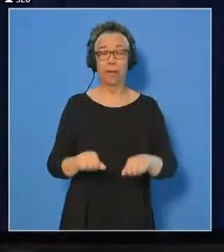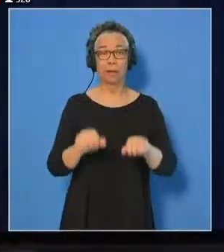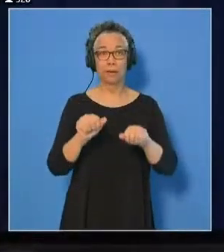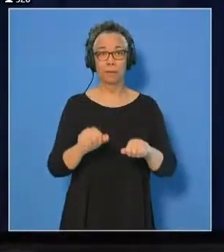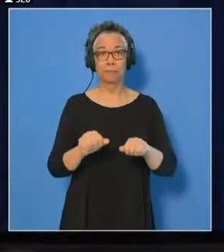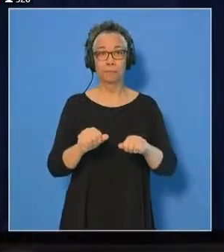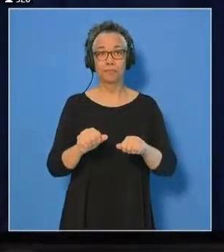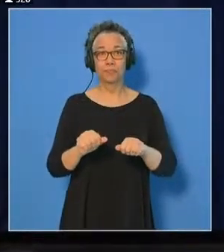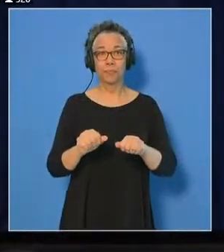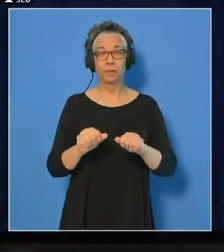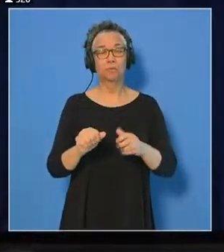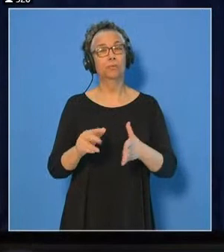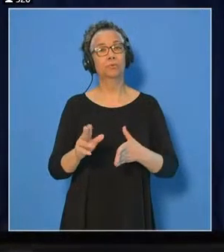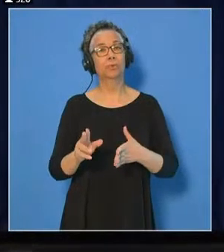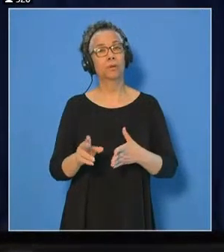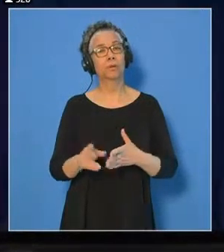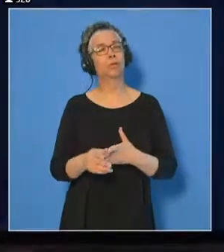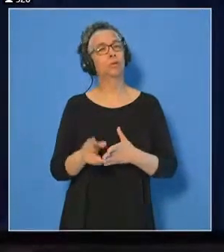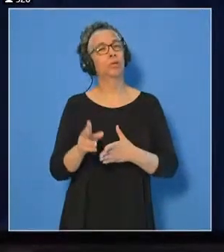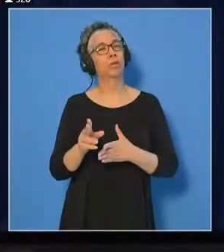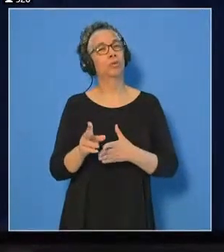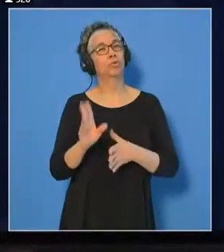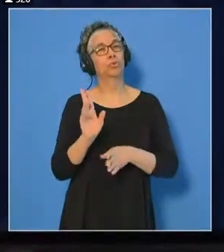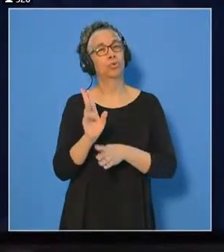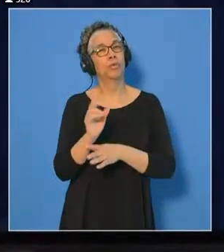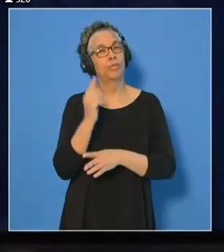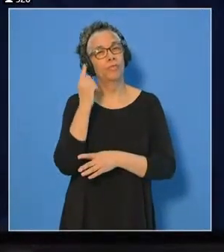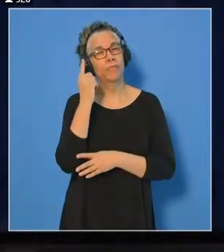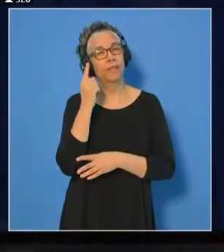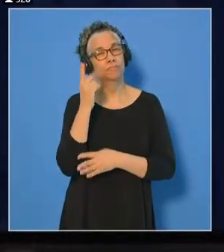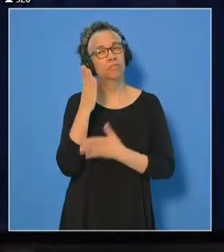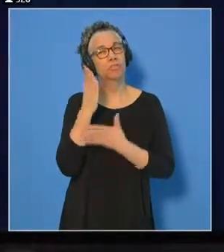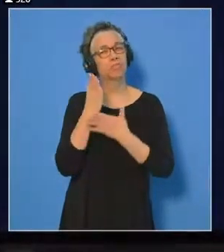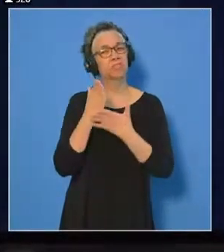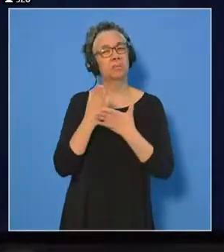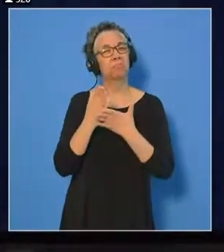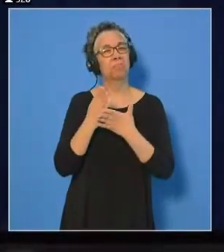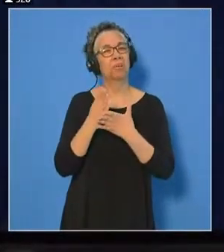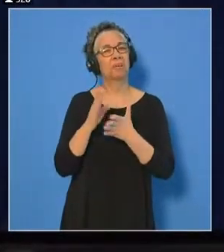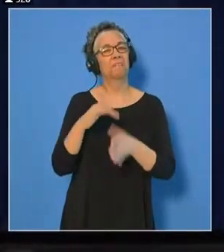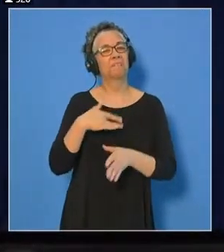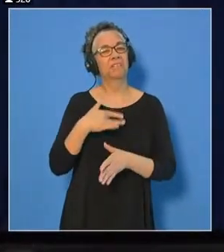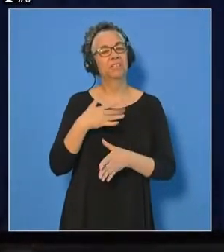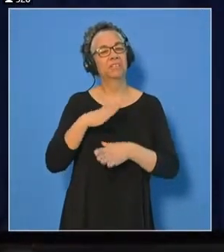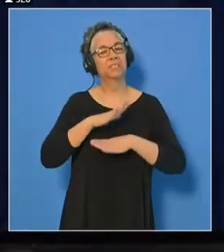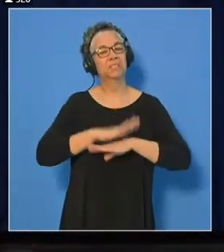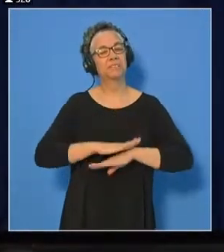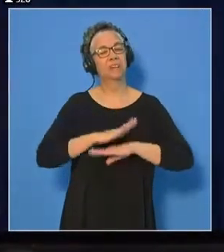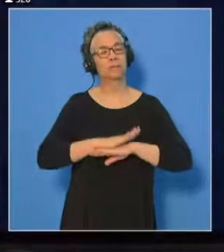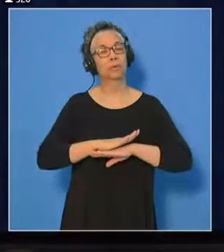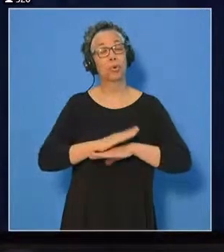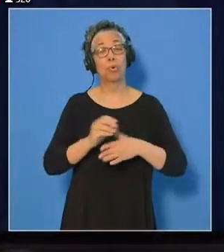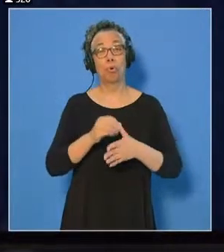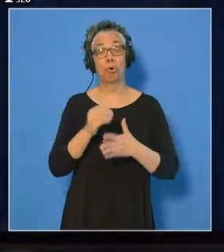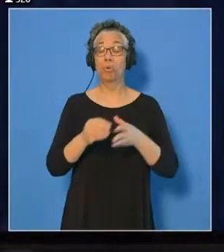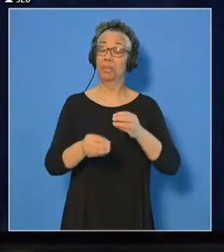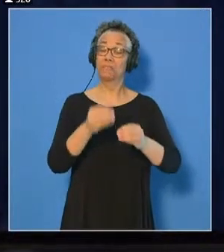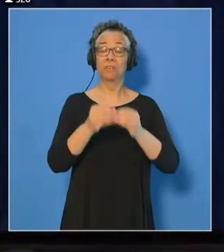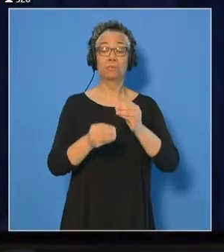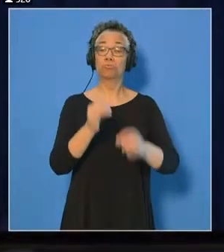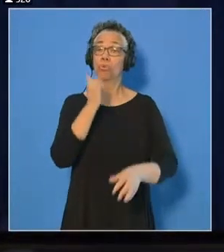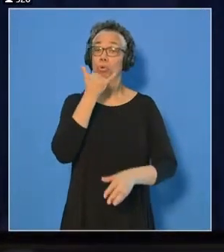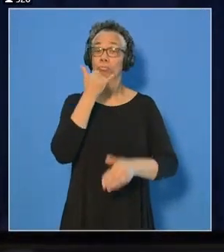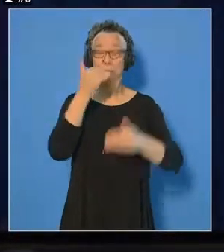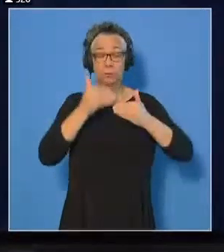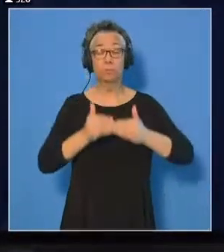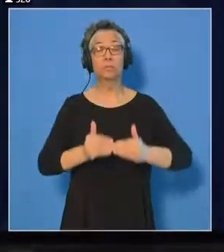to extract that pound of flesh that some may find satisfying. Or we can fix what went wrong and move